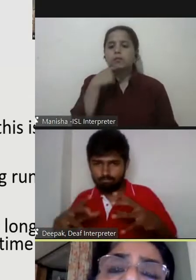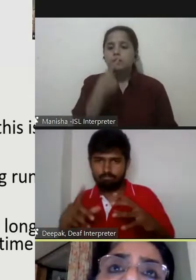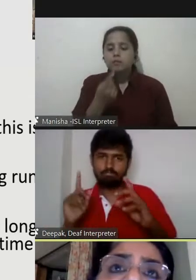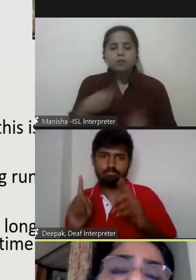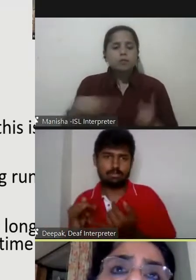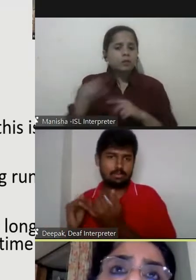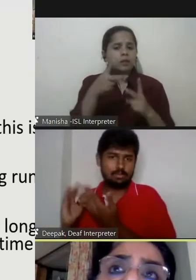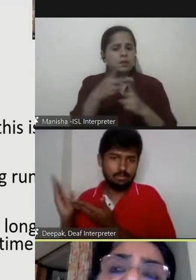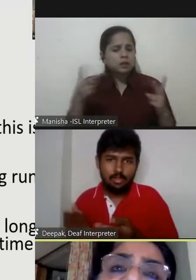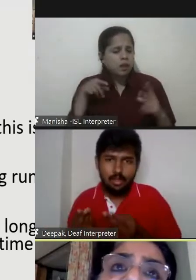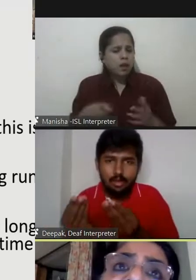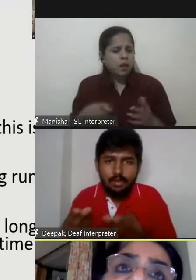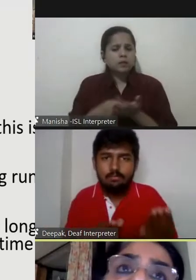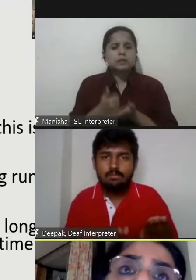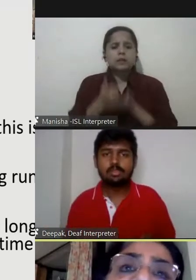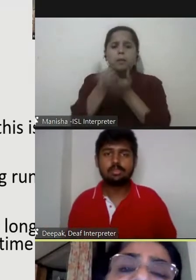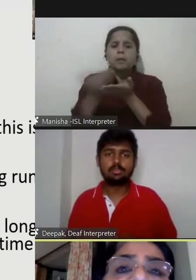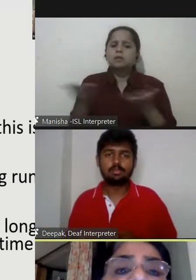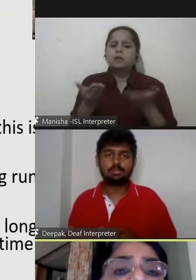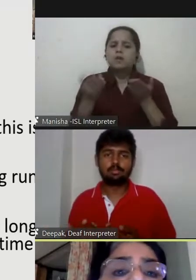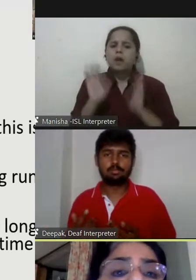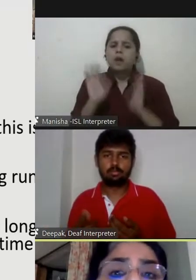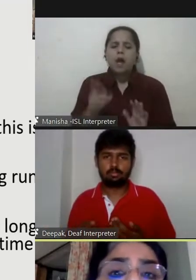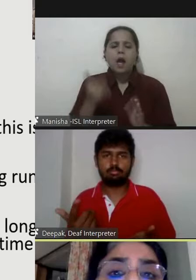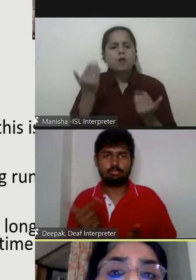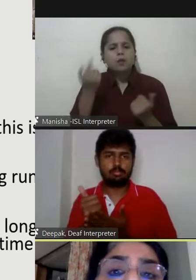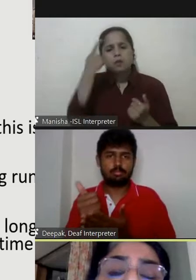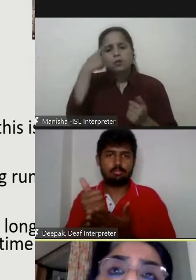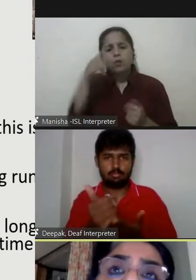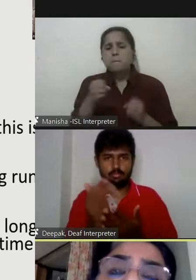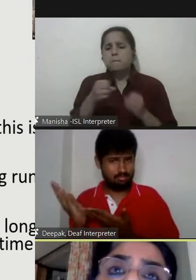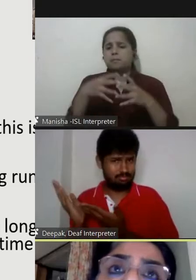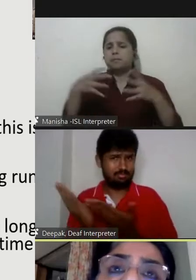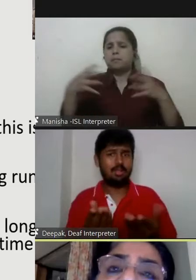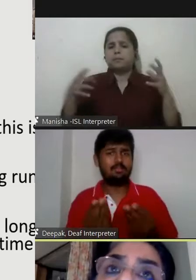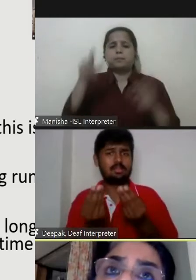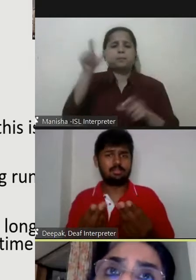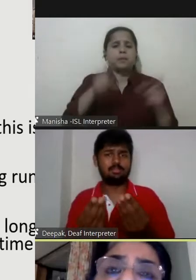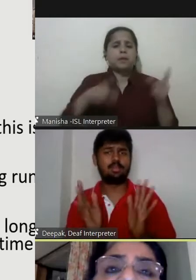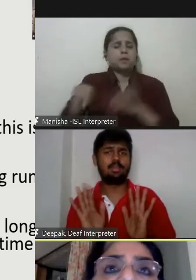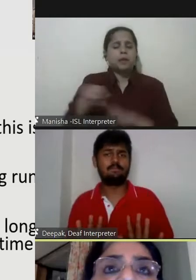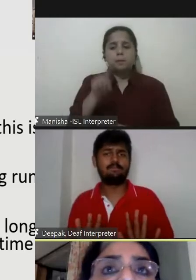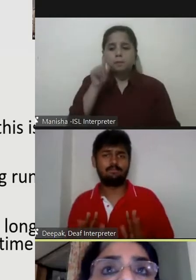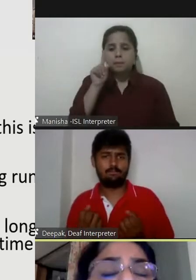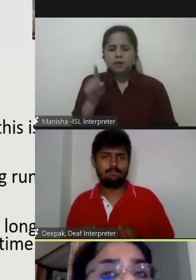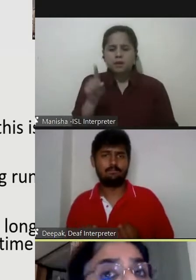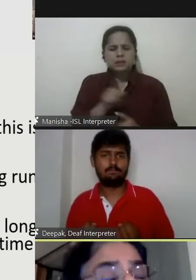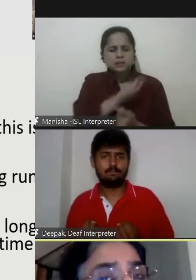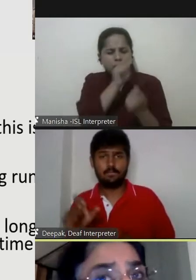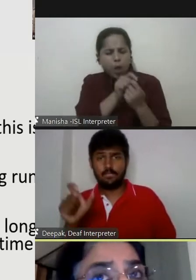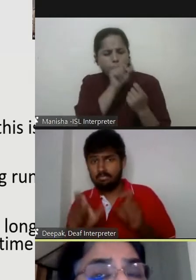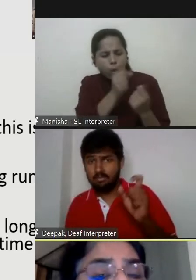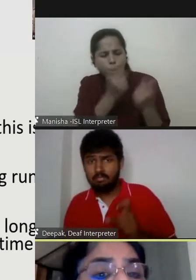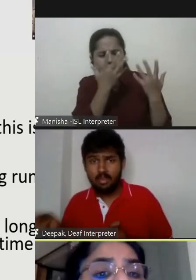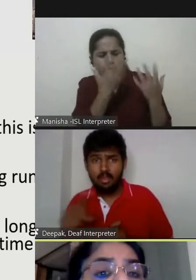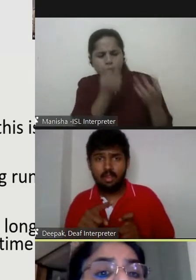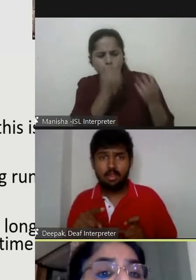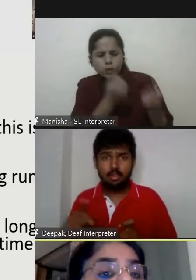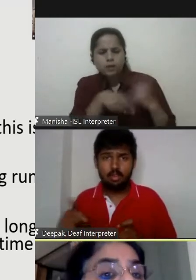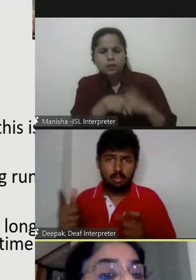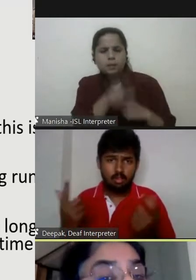rehabilitation services are available for a large number of people, and yet the specific requirements of people